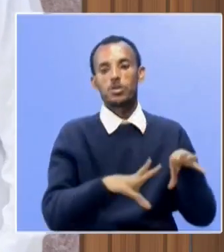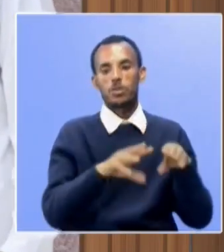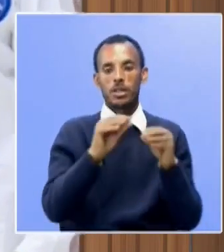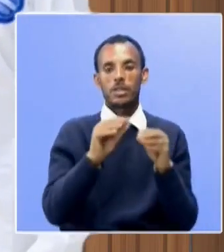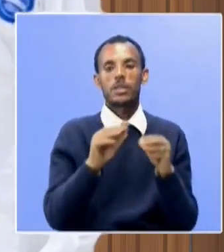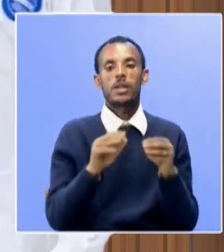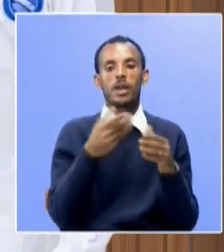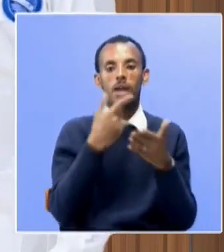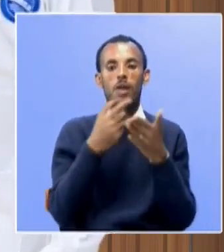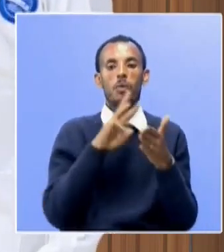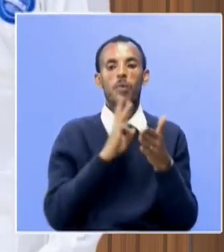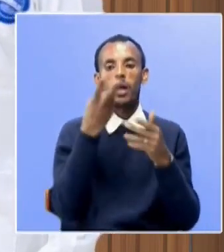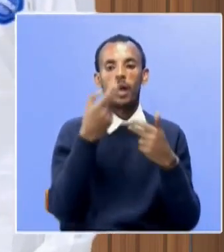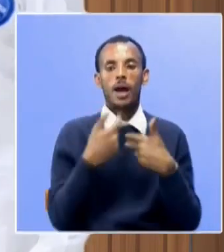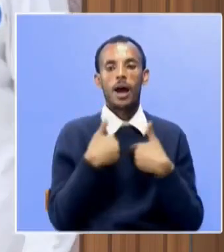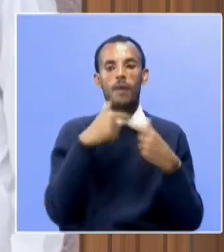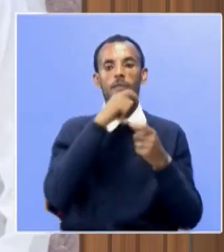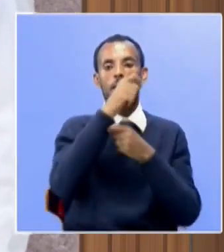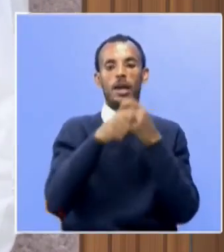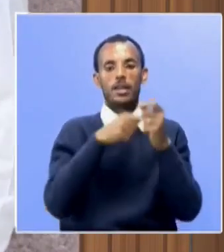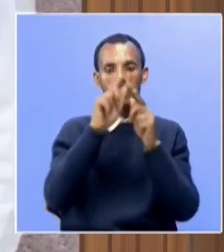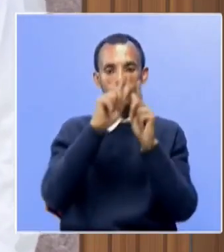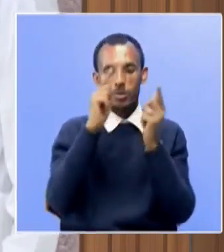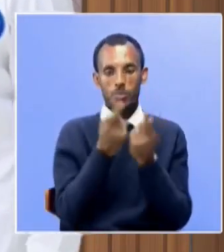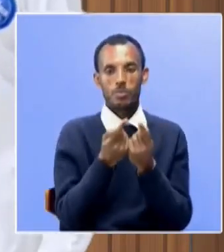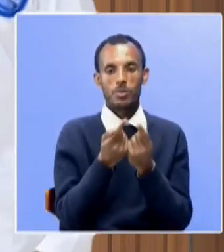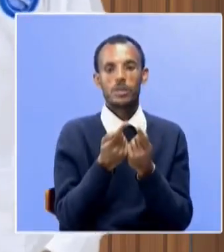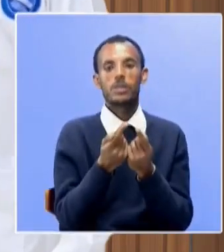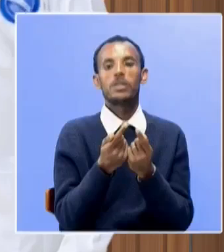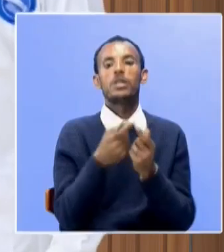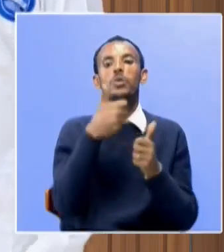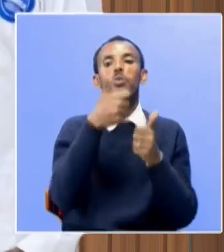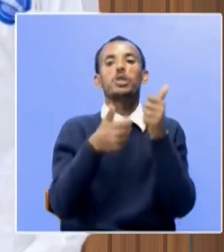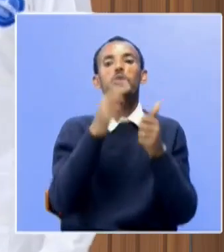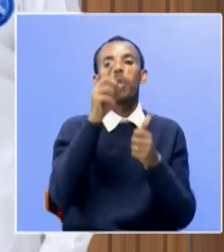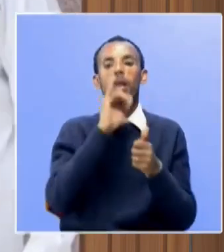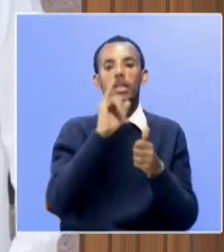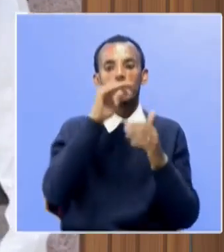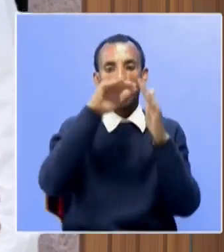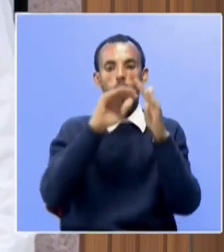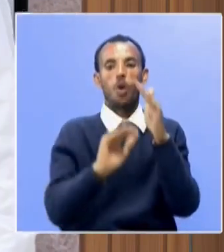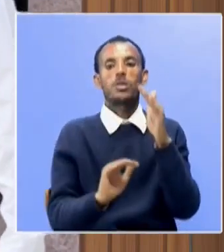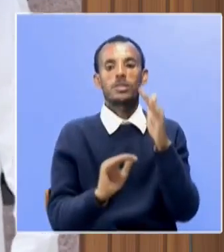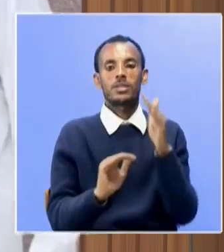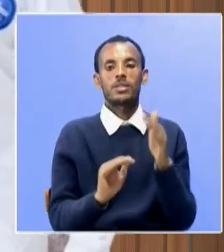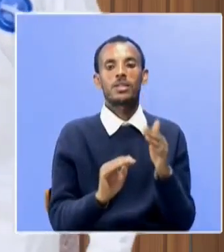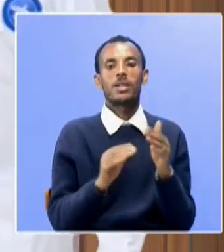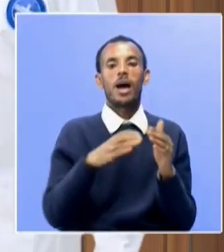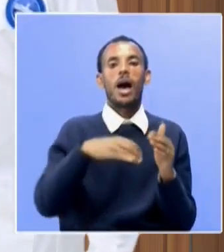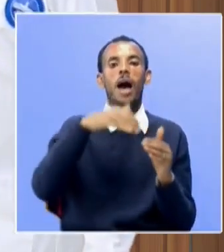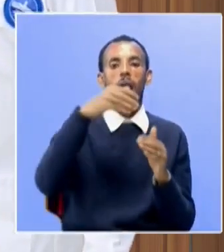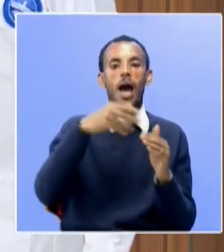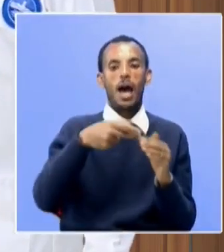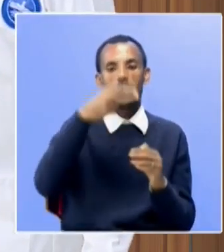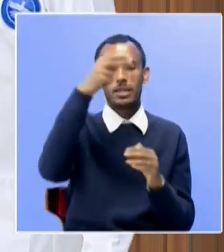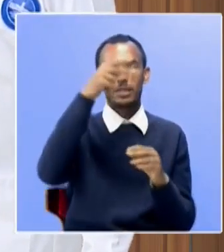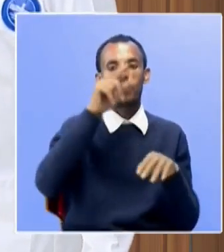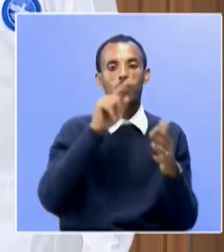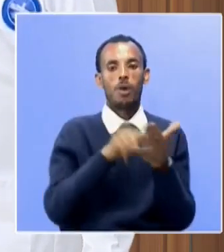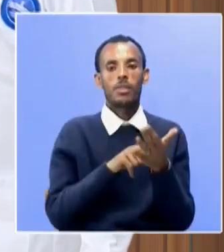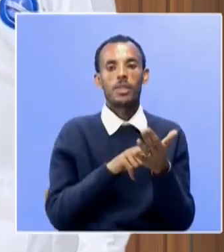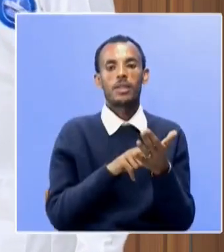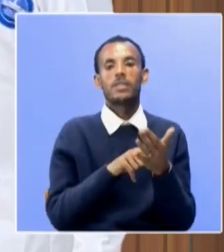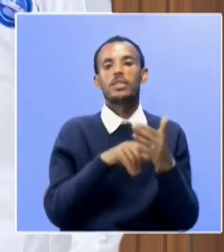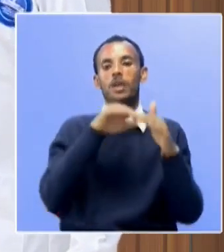have different age groups. From this, which one is the lowest from the graph? This highest point, the lowest point is this one.